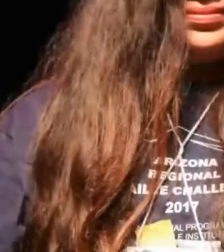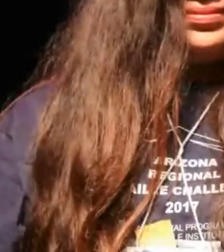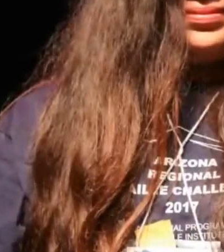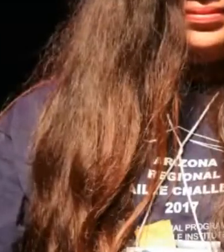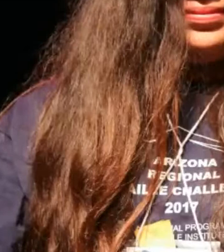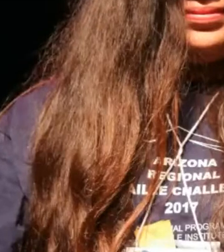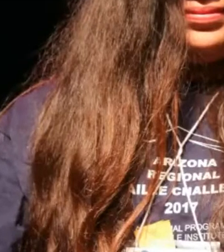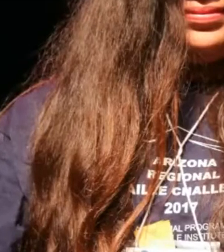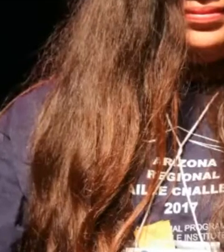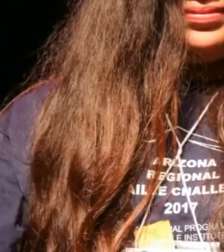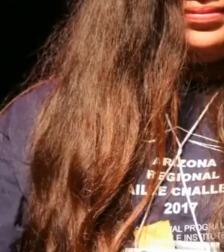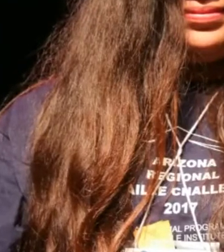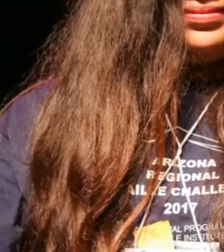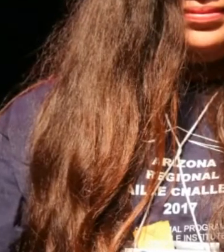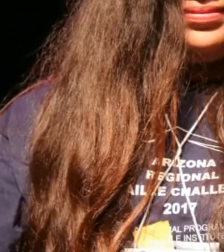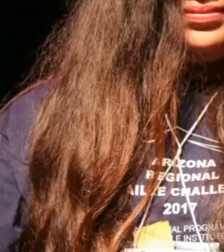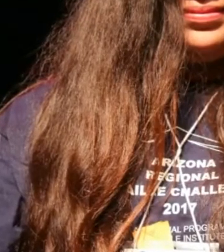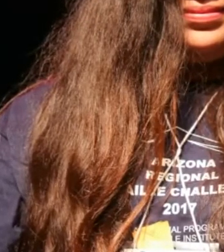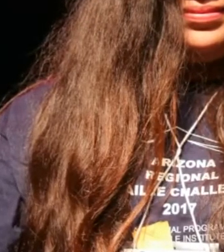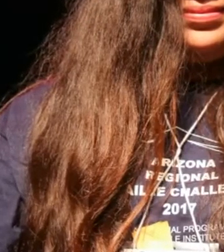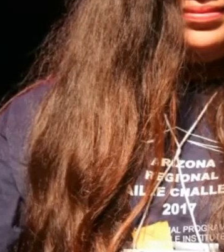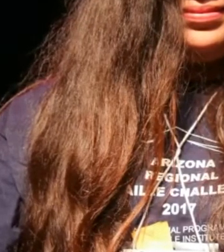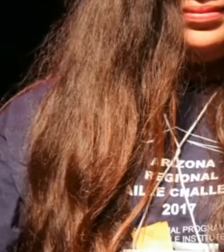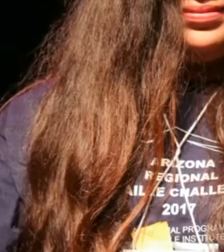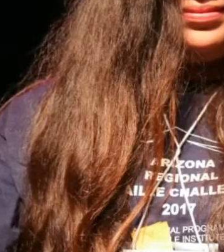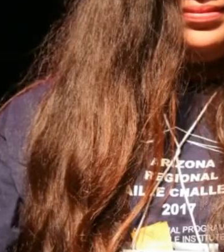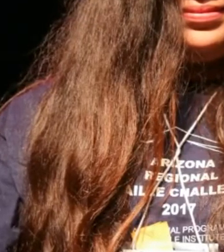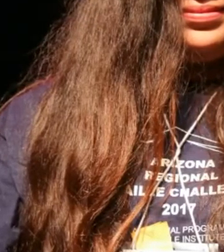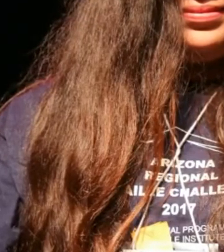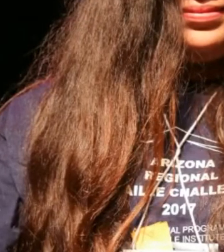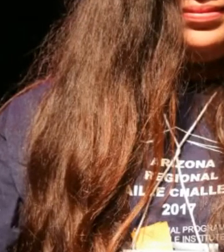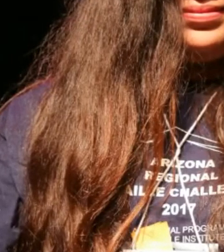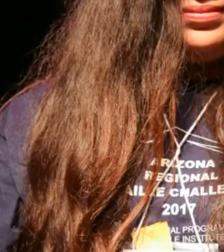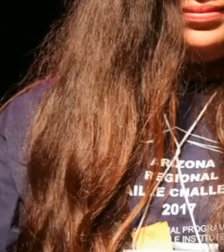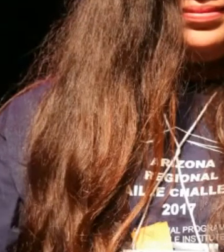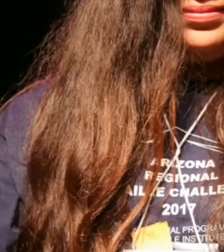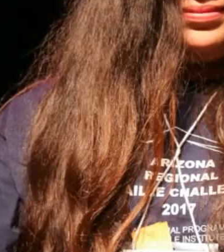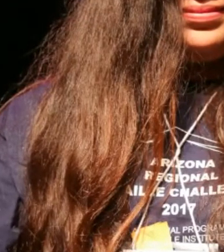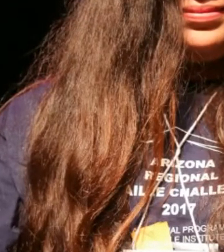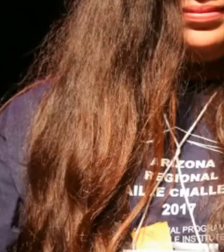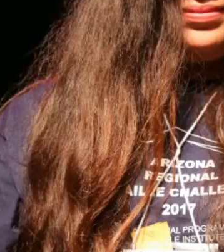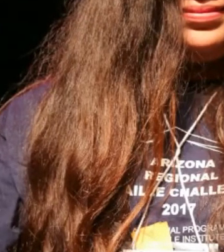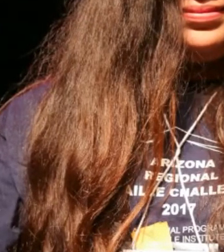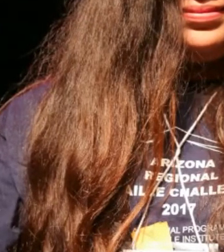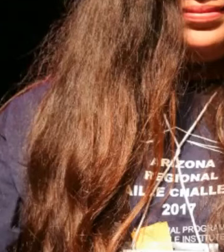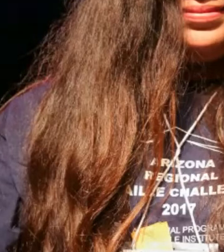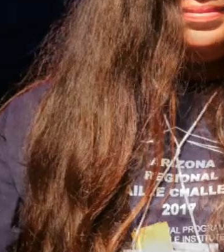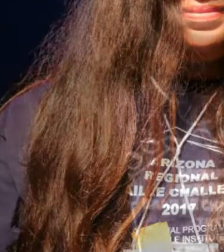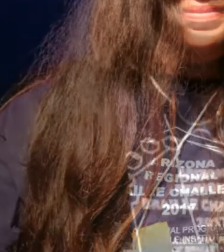Superintendent Annette Reichman poses with each of the following students: Leslie Barrera,